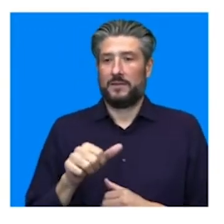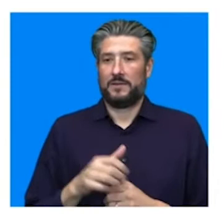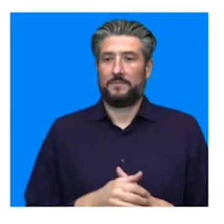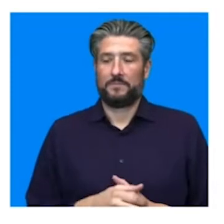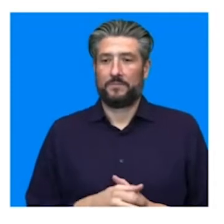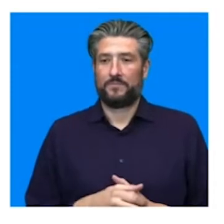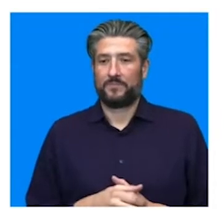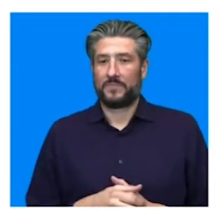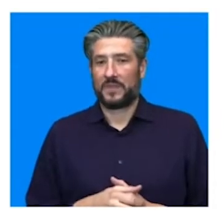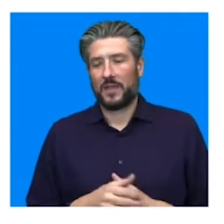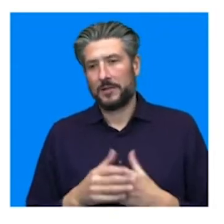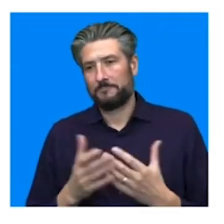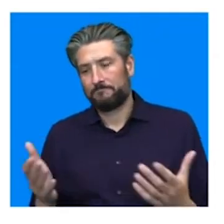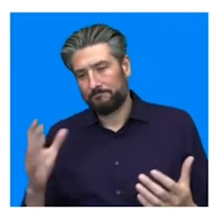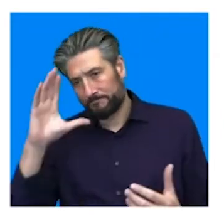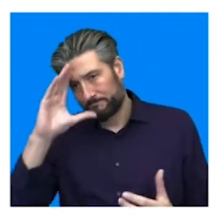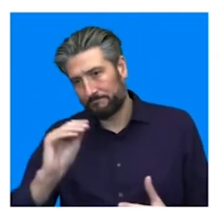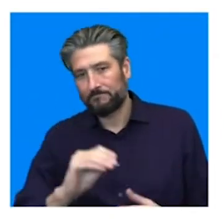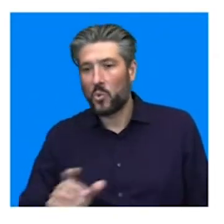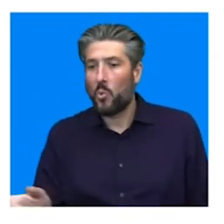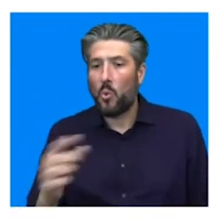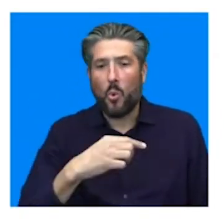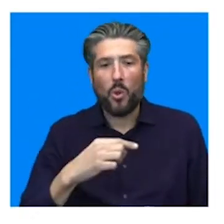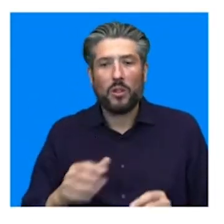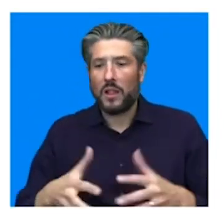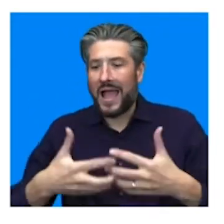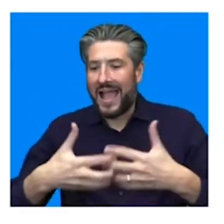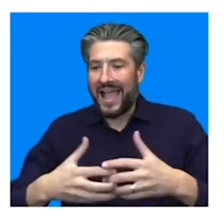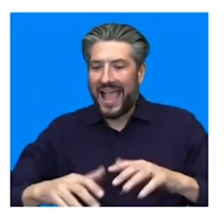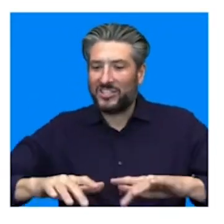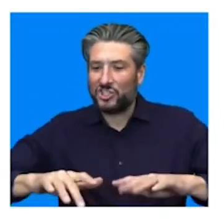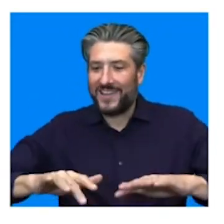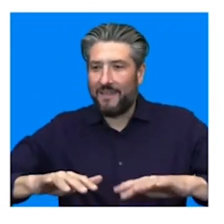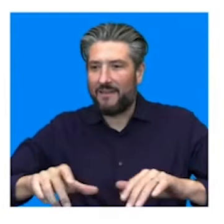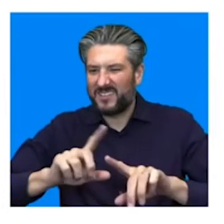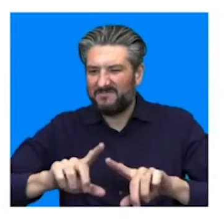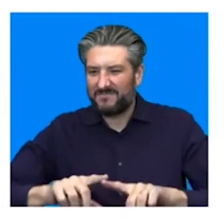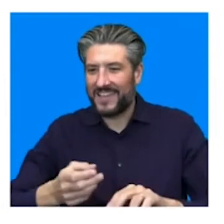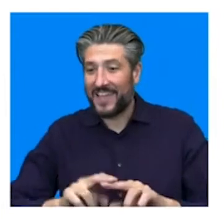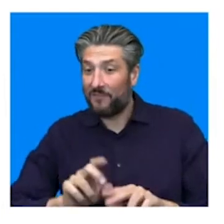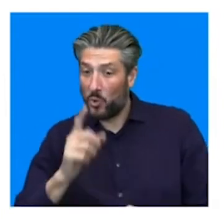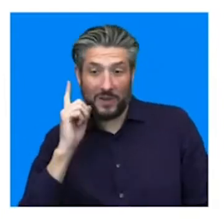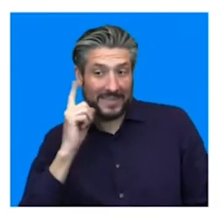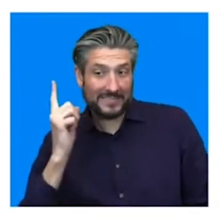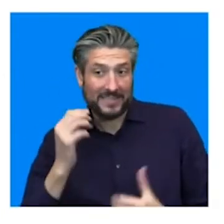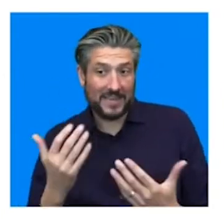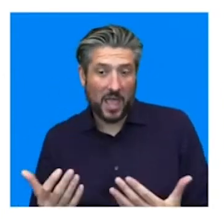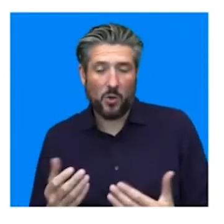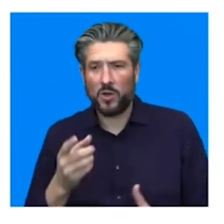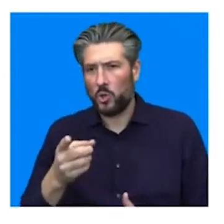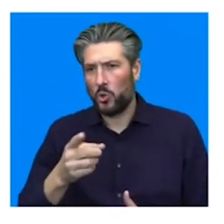all those engineers who might be listening in or thinking about being an entrepreneur or